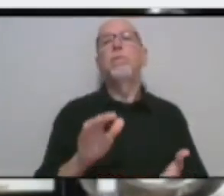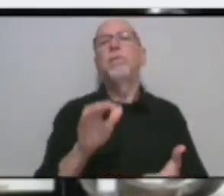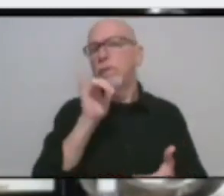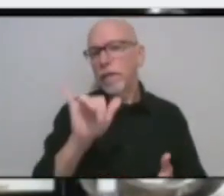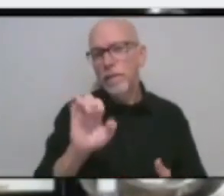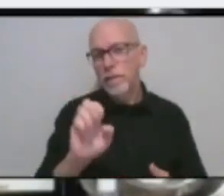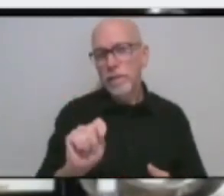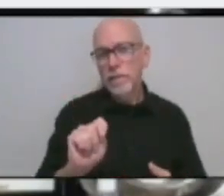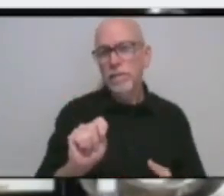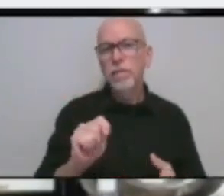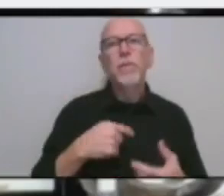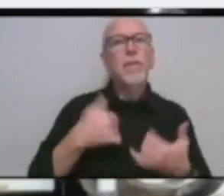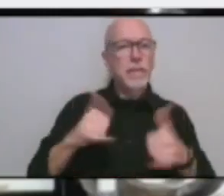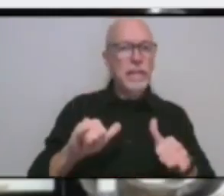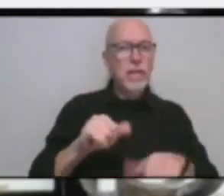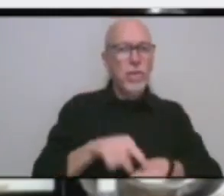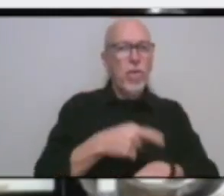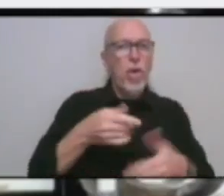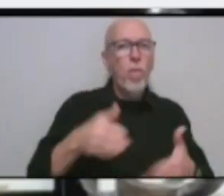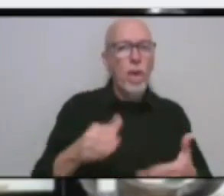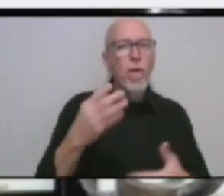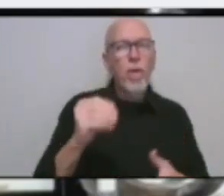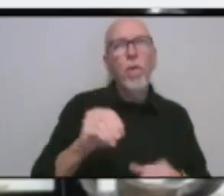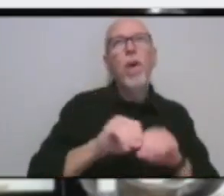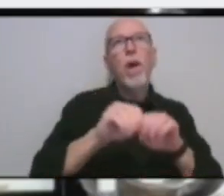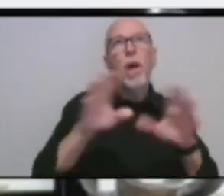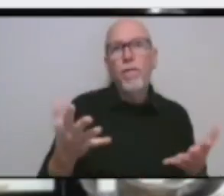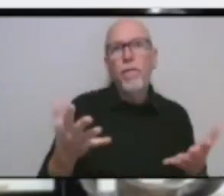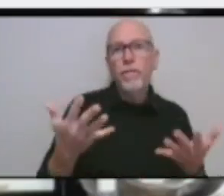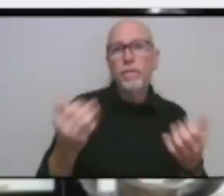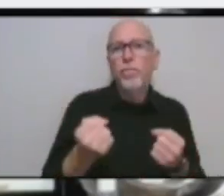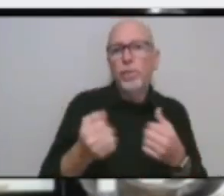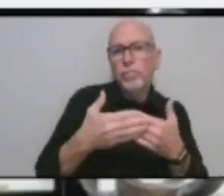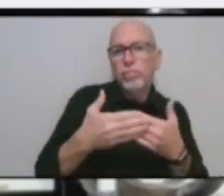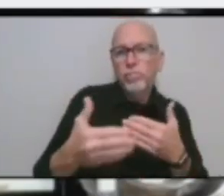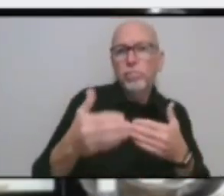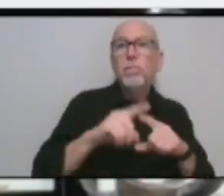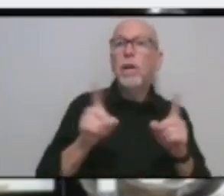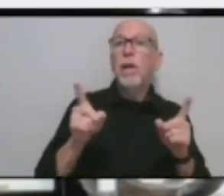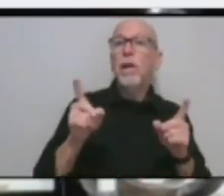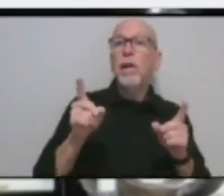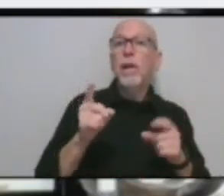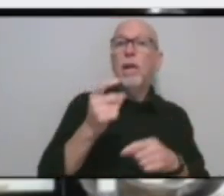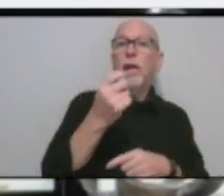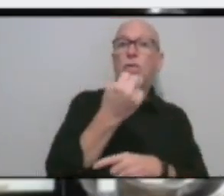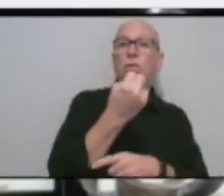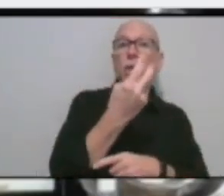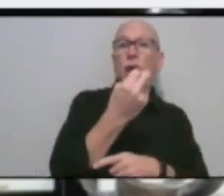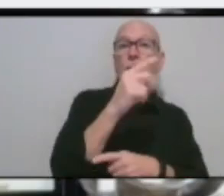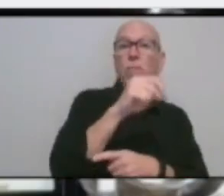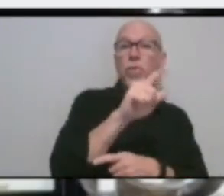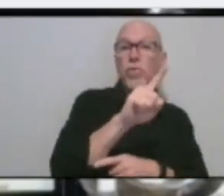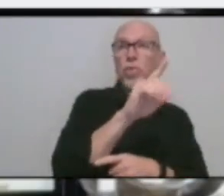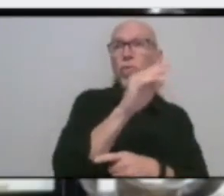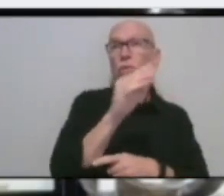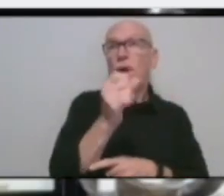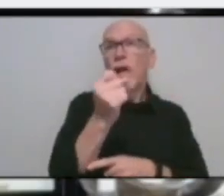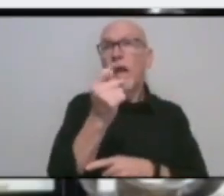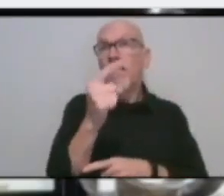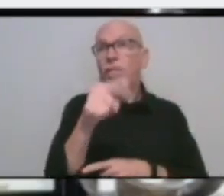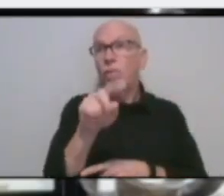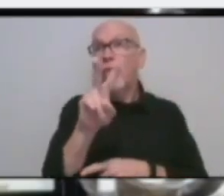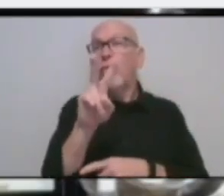a long way to go, obviously. But when you go from 12.2 to 11.8 to 11.6 to 11.4 to